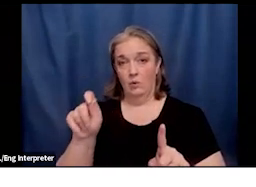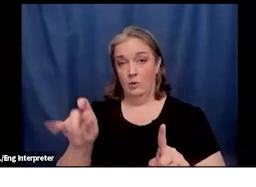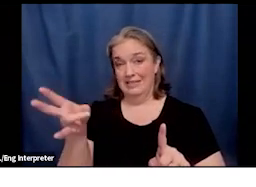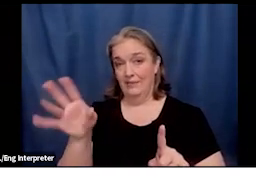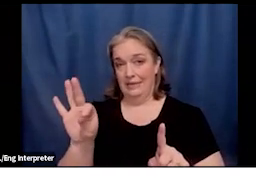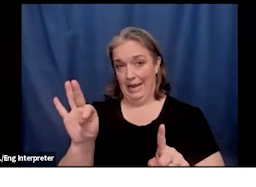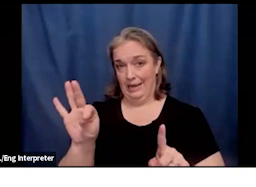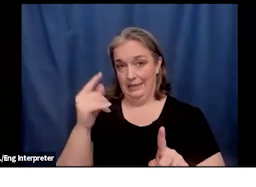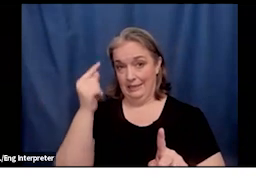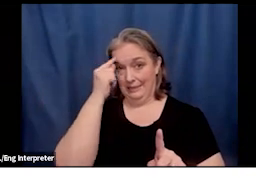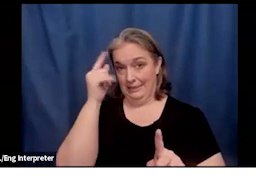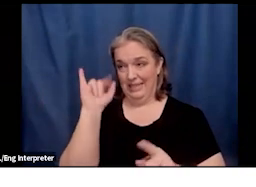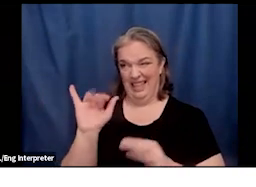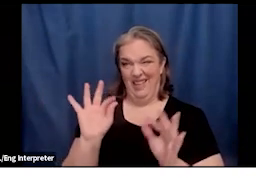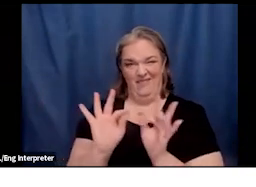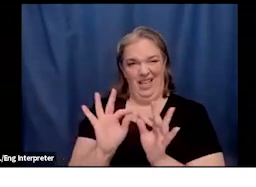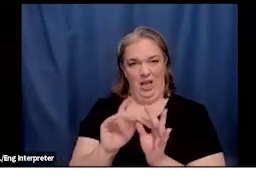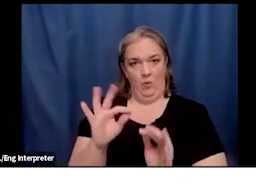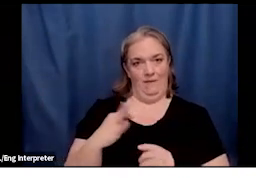$34.79. So that range